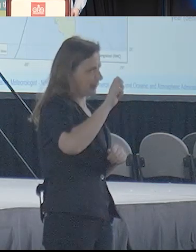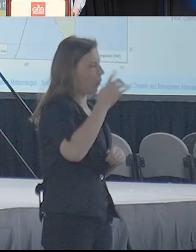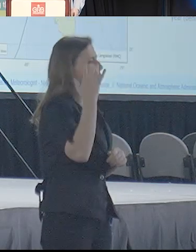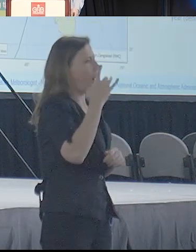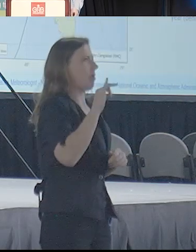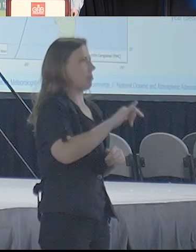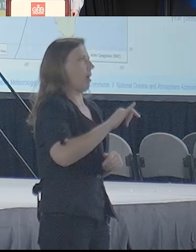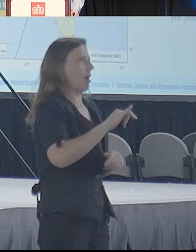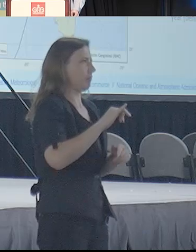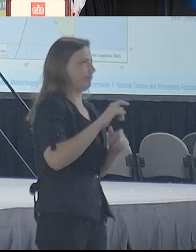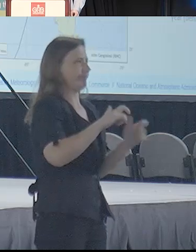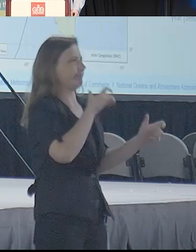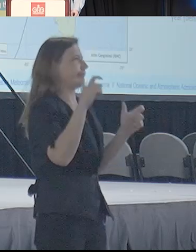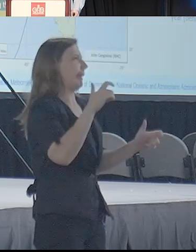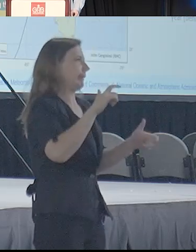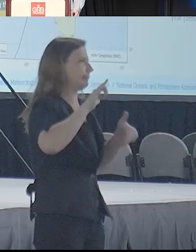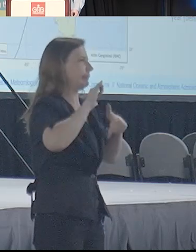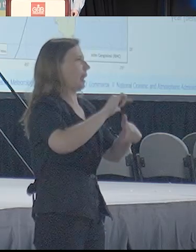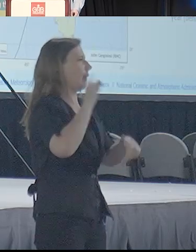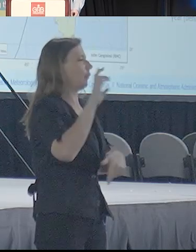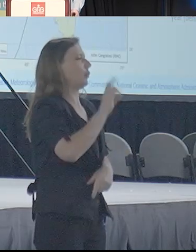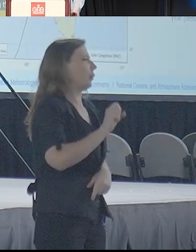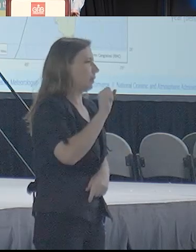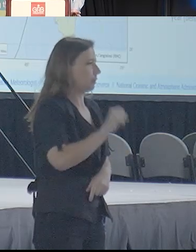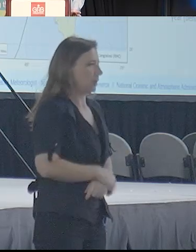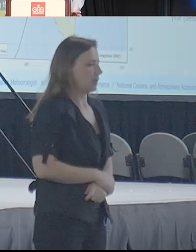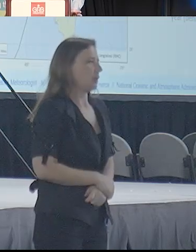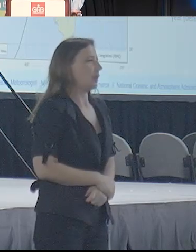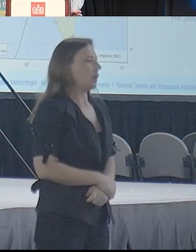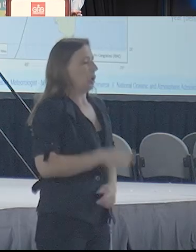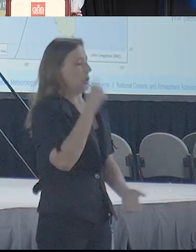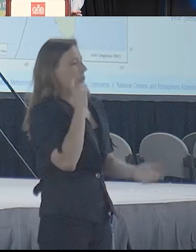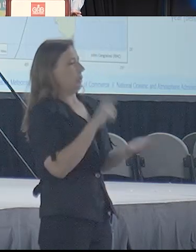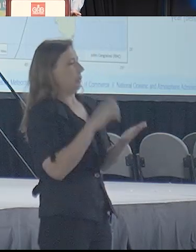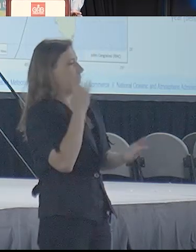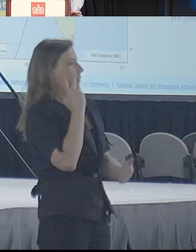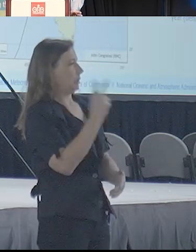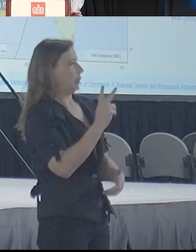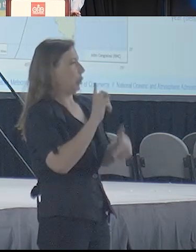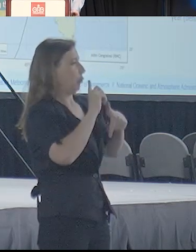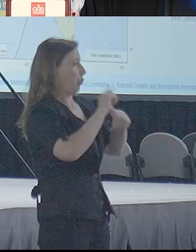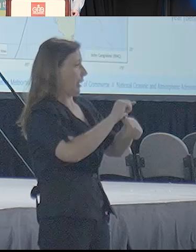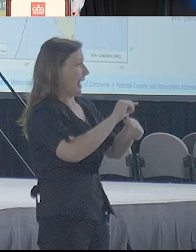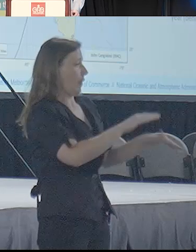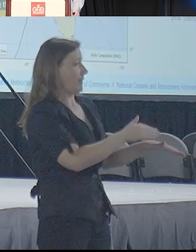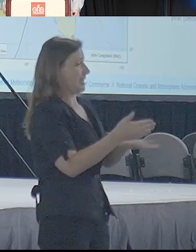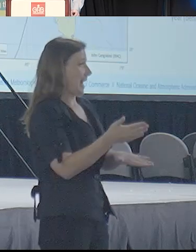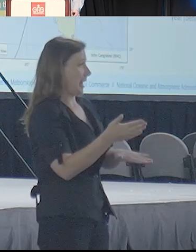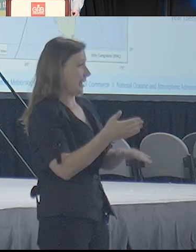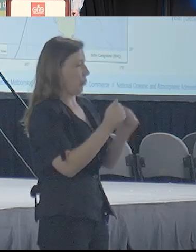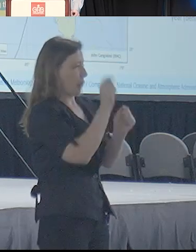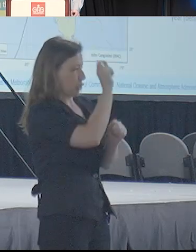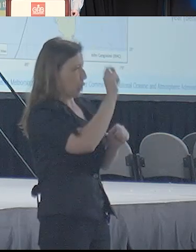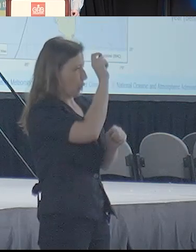significant tropical cyclone for the United States. Notice that we had We had tornado fatalities that you see with the circles